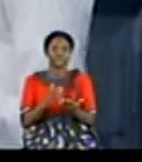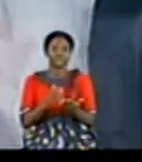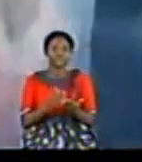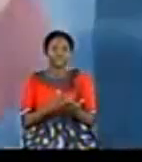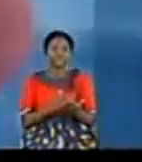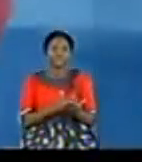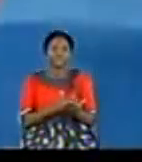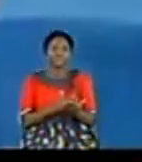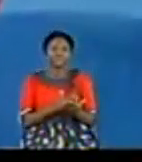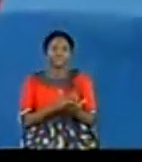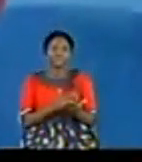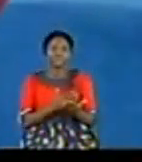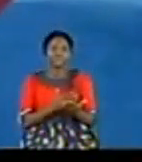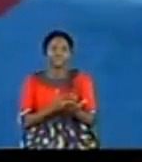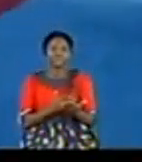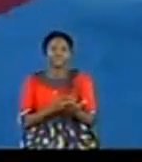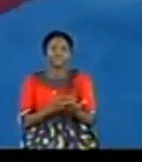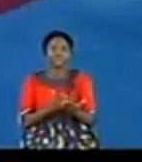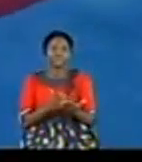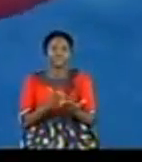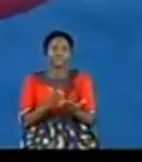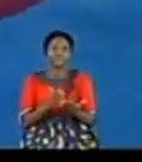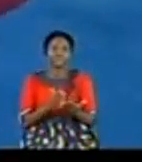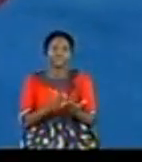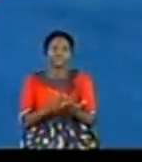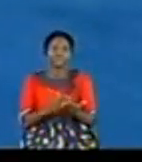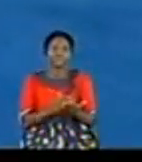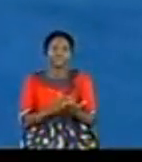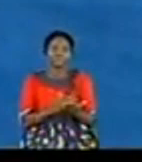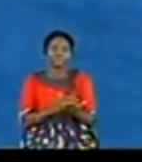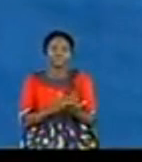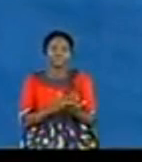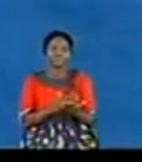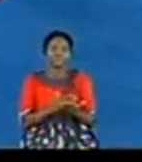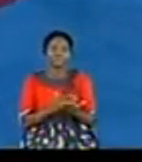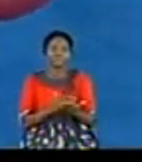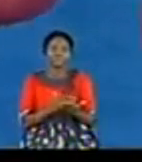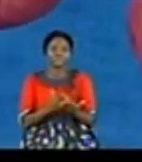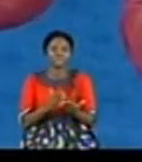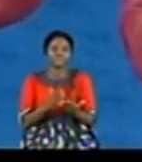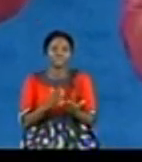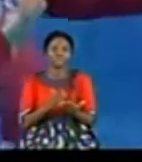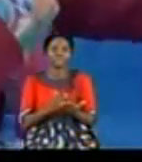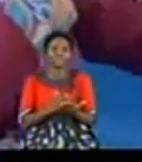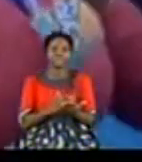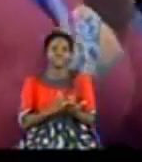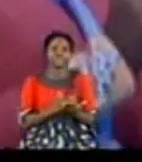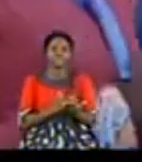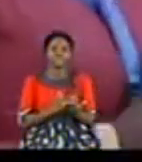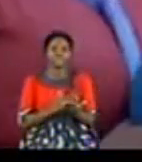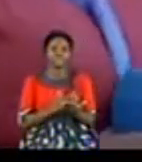might Mighty of mighty on